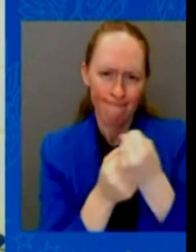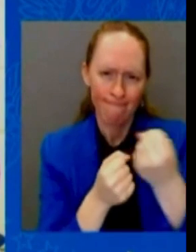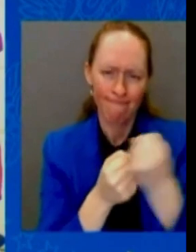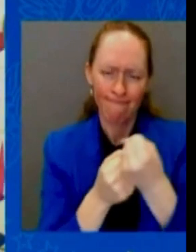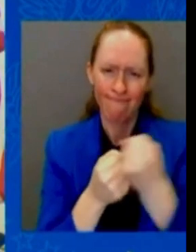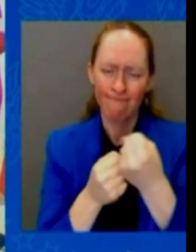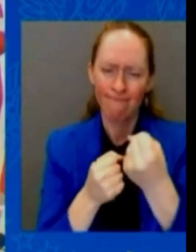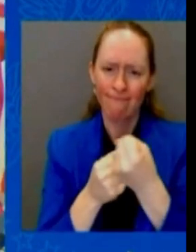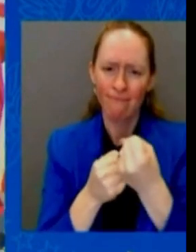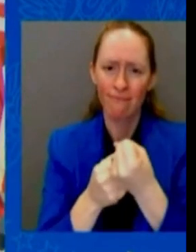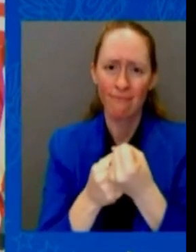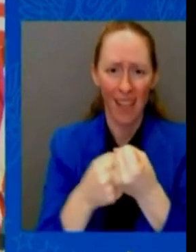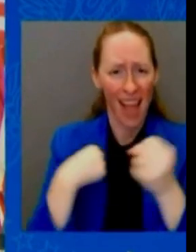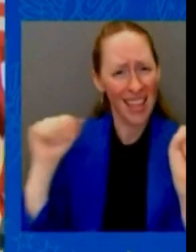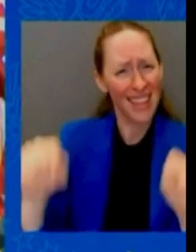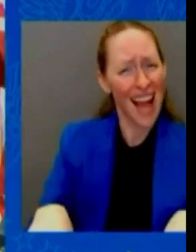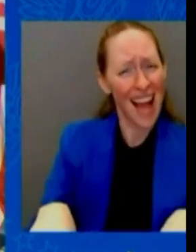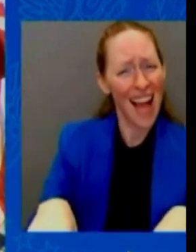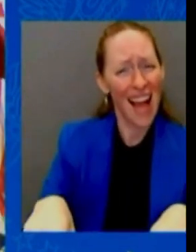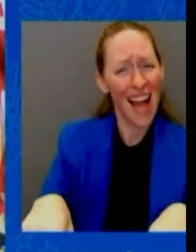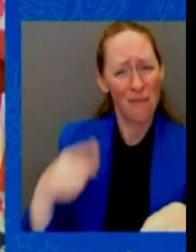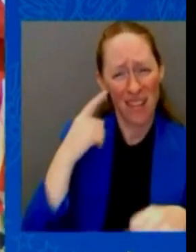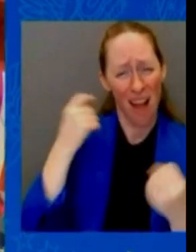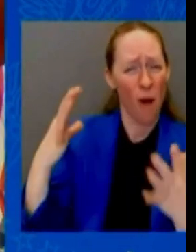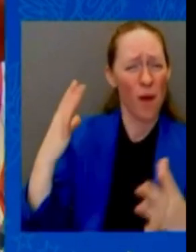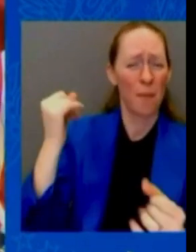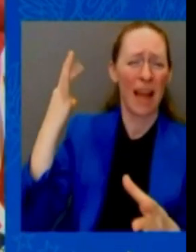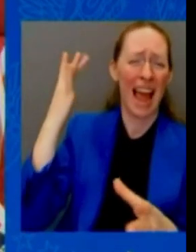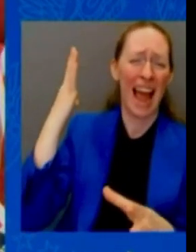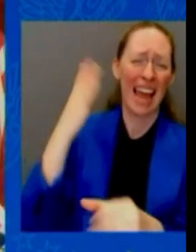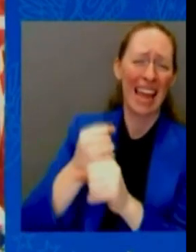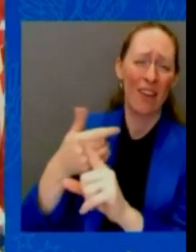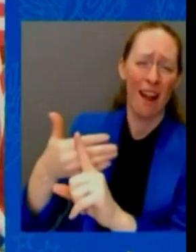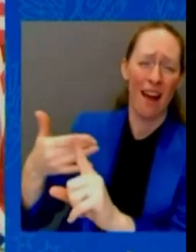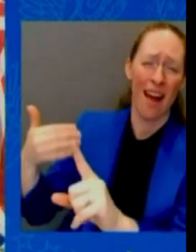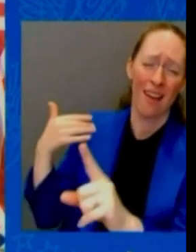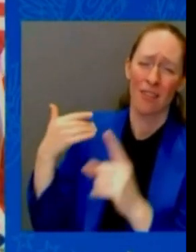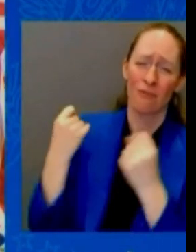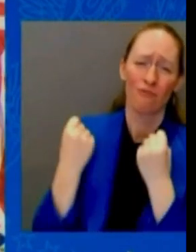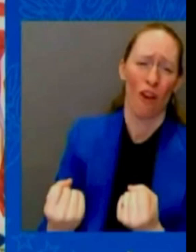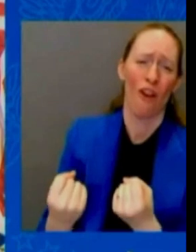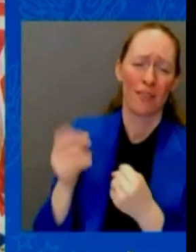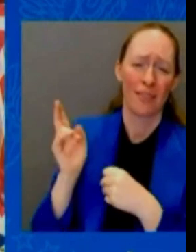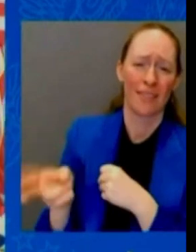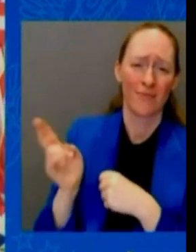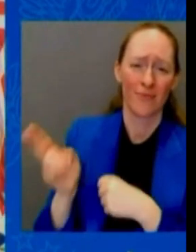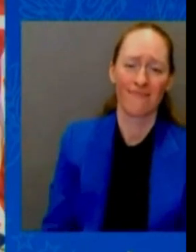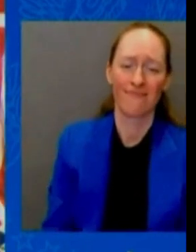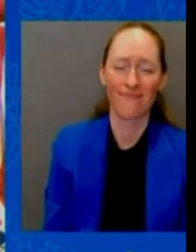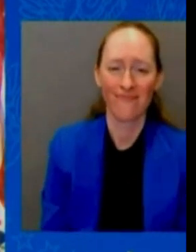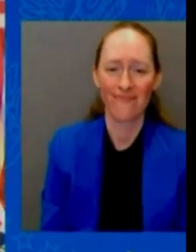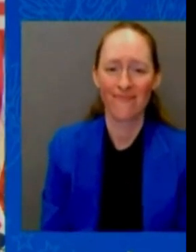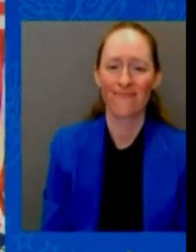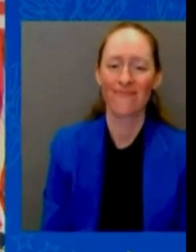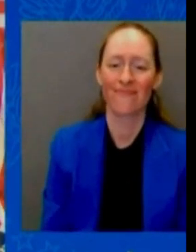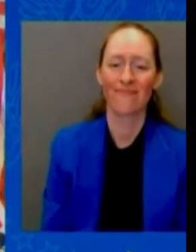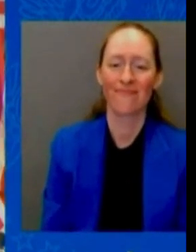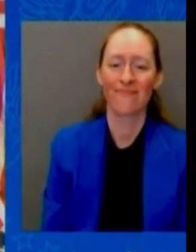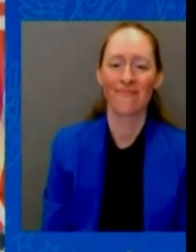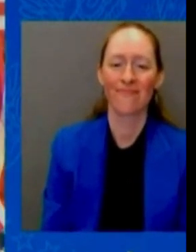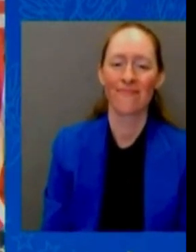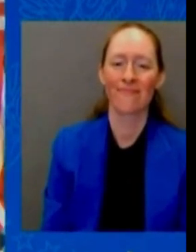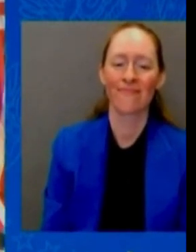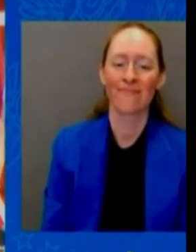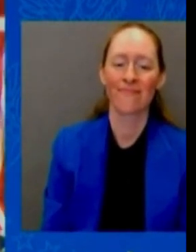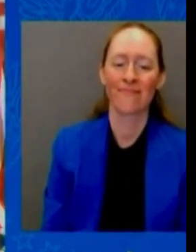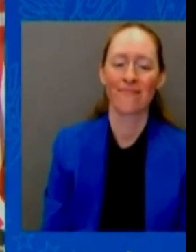Notre destin commun est d'y répondre ensemble, fidèles à notre histoire, lucides